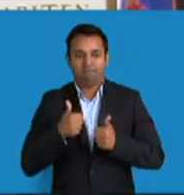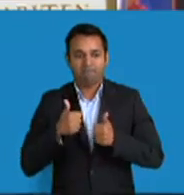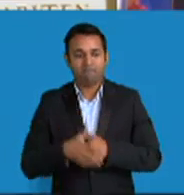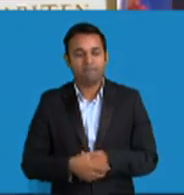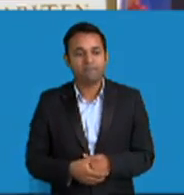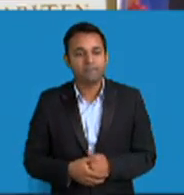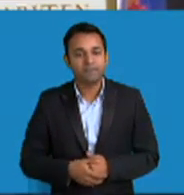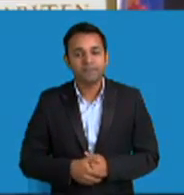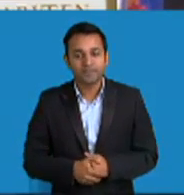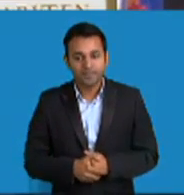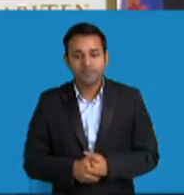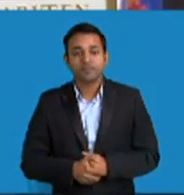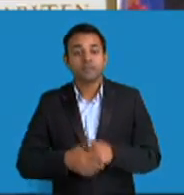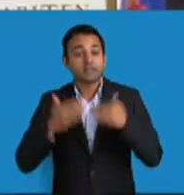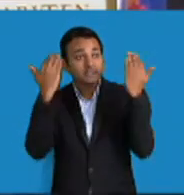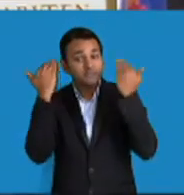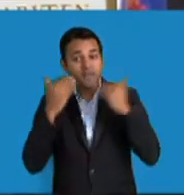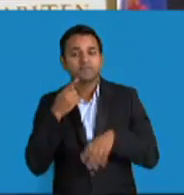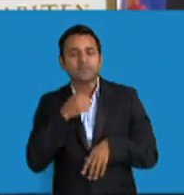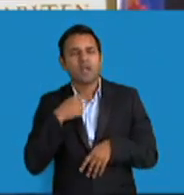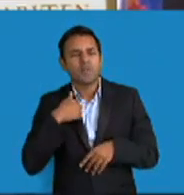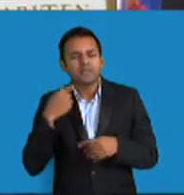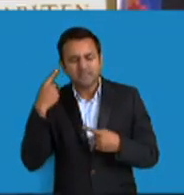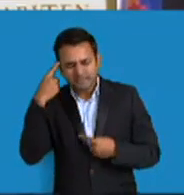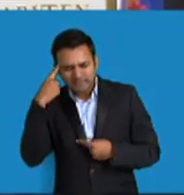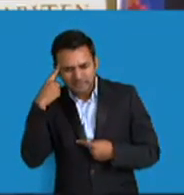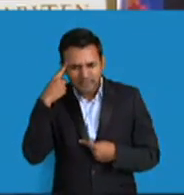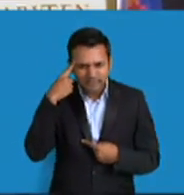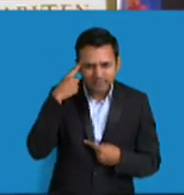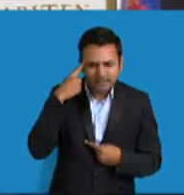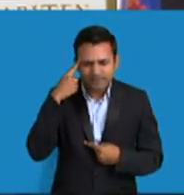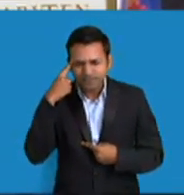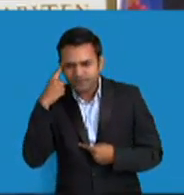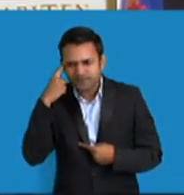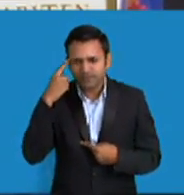we have been thinking of rewarding our heads of schools and teachers